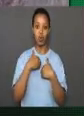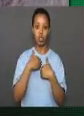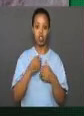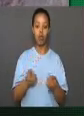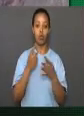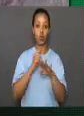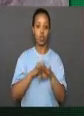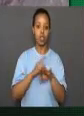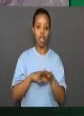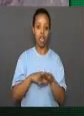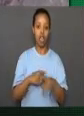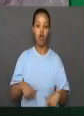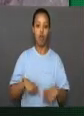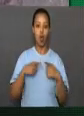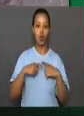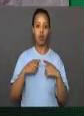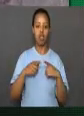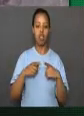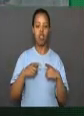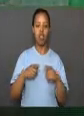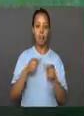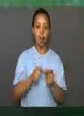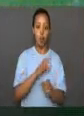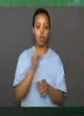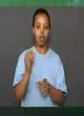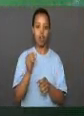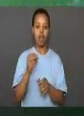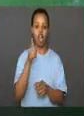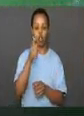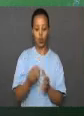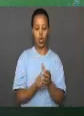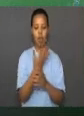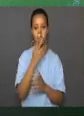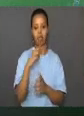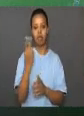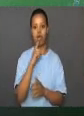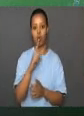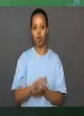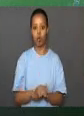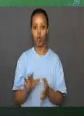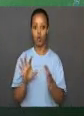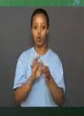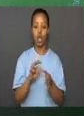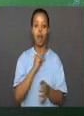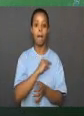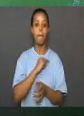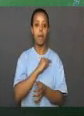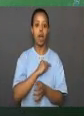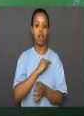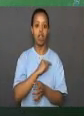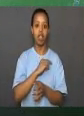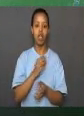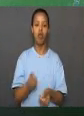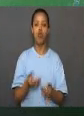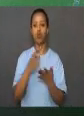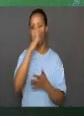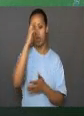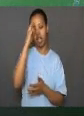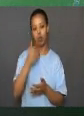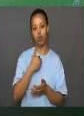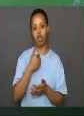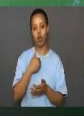survive and reproduce. Social behavior serves many purposes